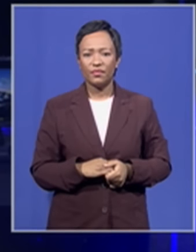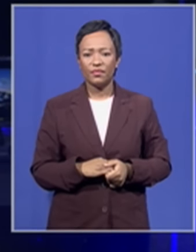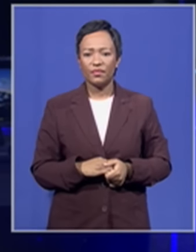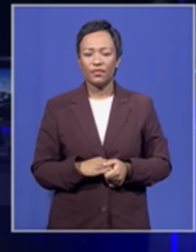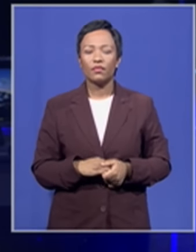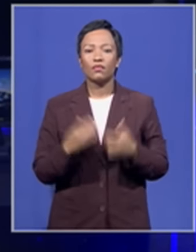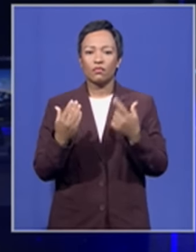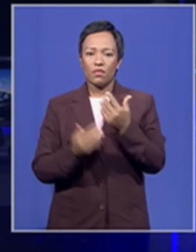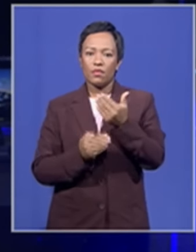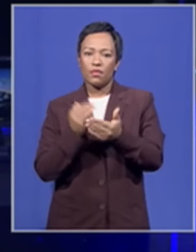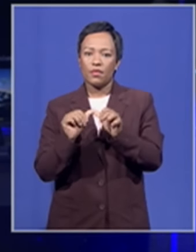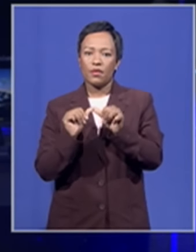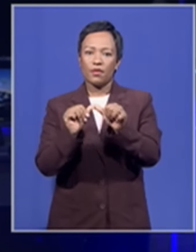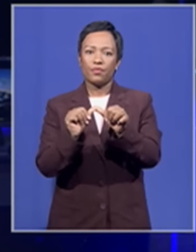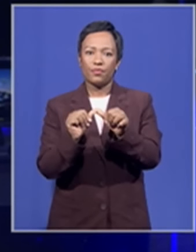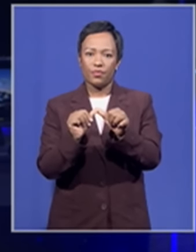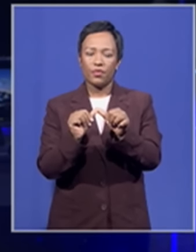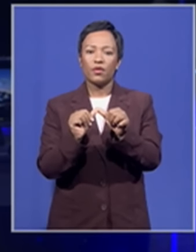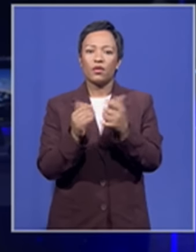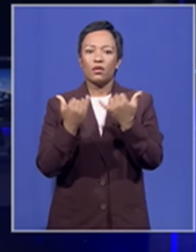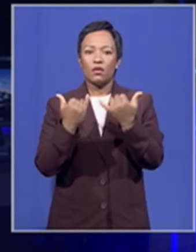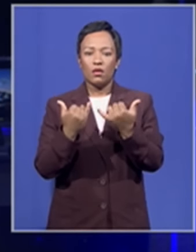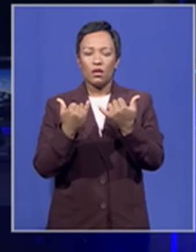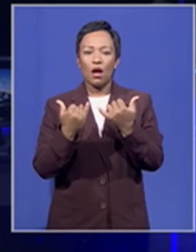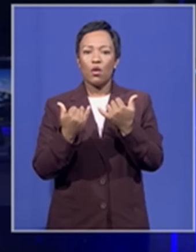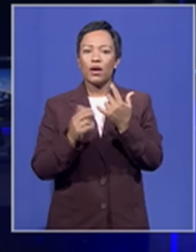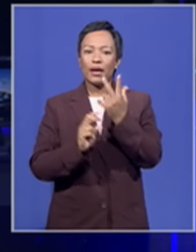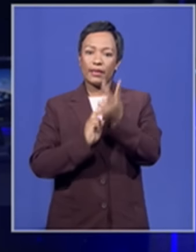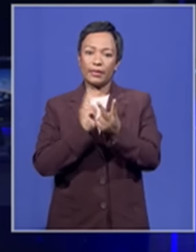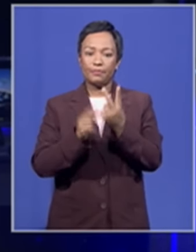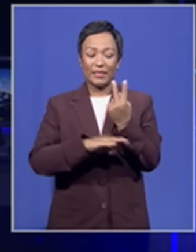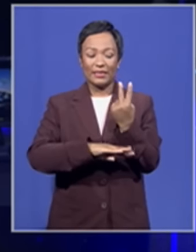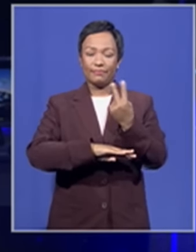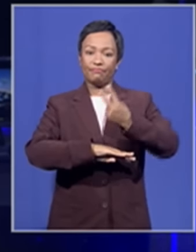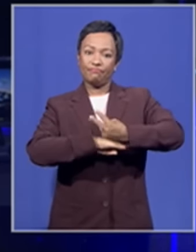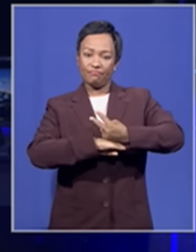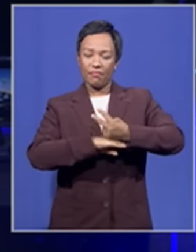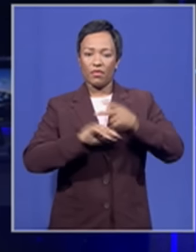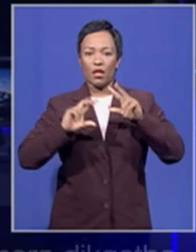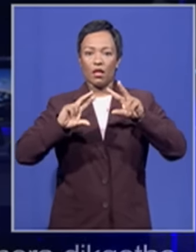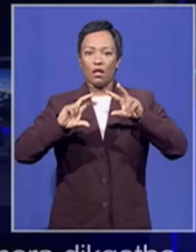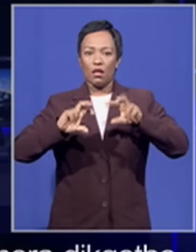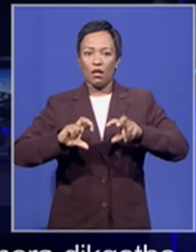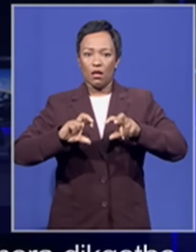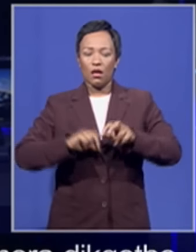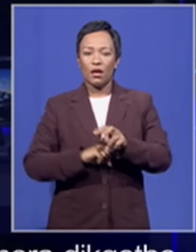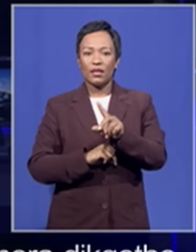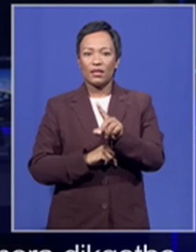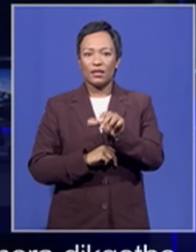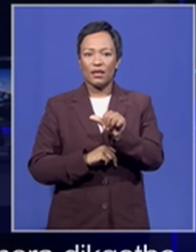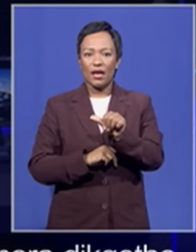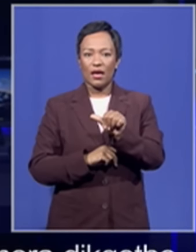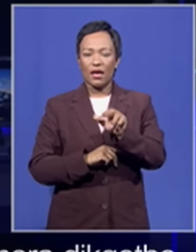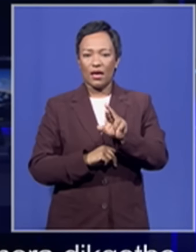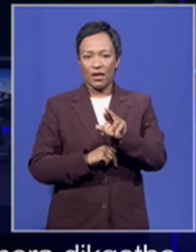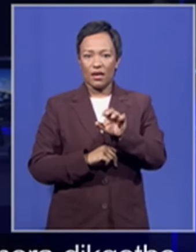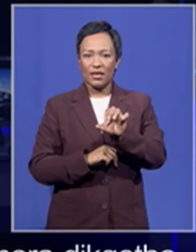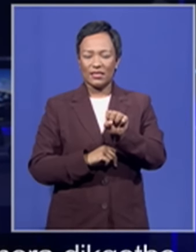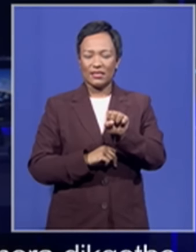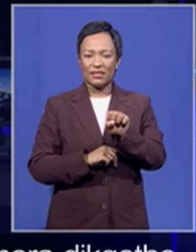Ha re atela pele matsholo a boipelaetso a kene letsatsing la bobedi ka jeno motsemoholo wa Tanzania e leng Dar es Salaam mo baahi ba